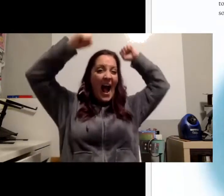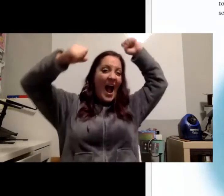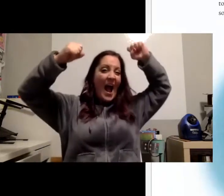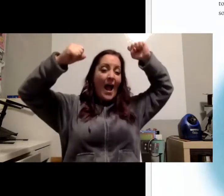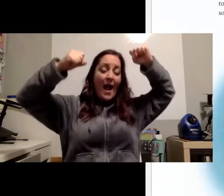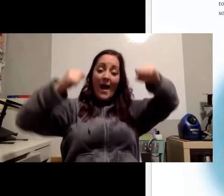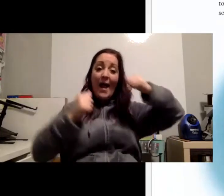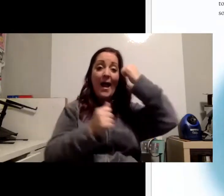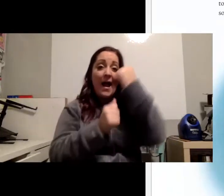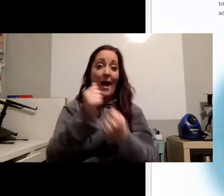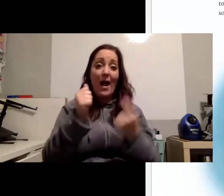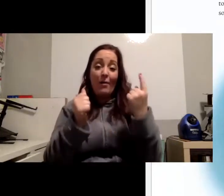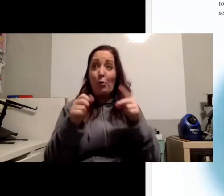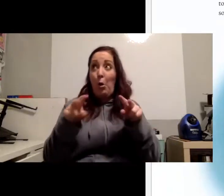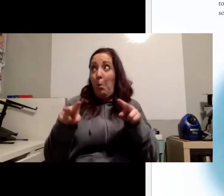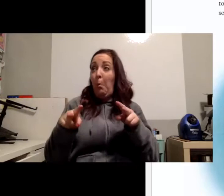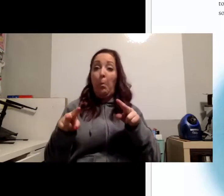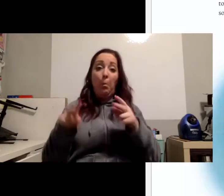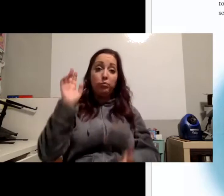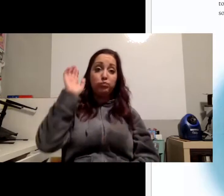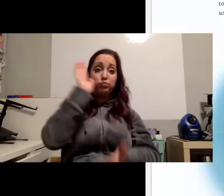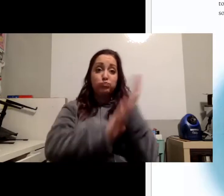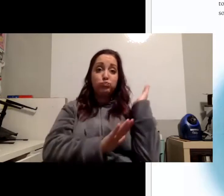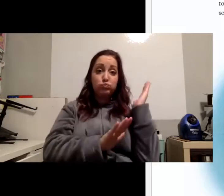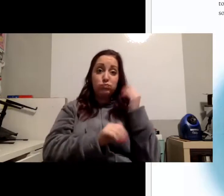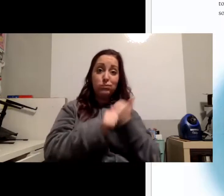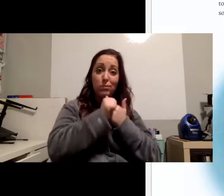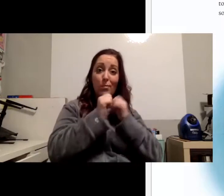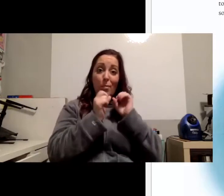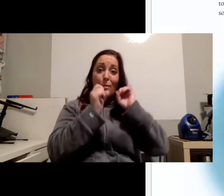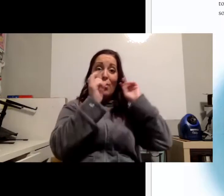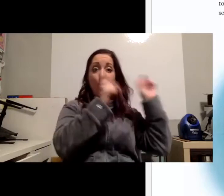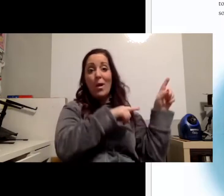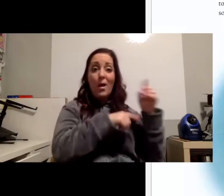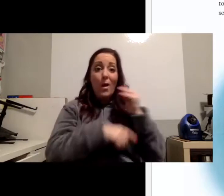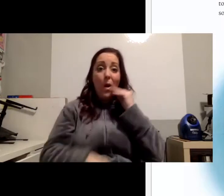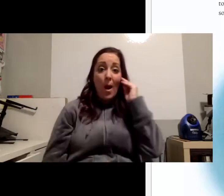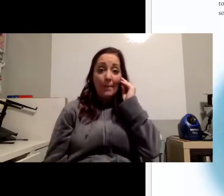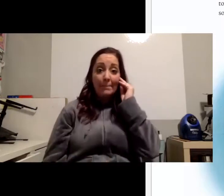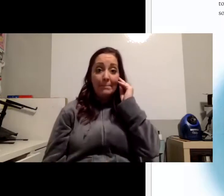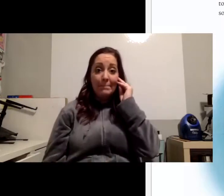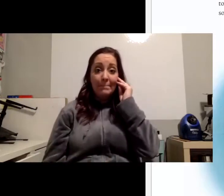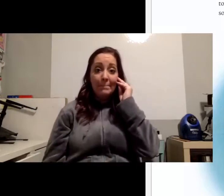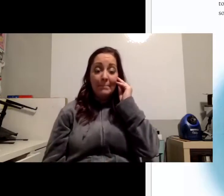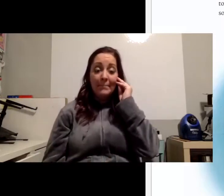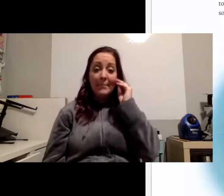"Hooray!" cheered the children, and everyone went home.